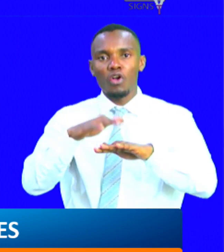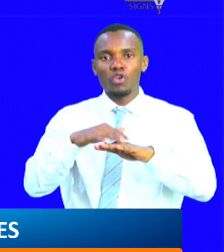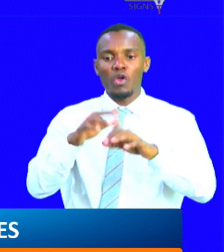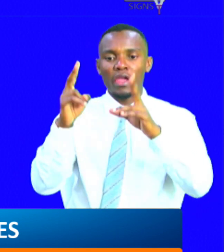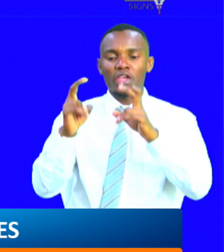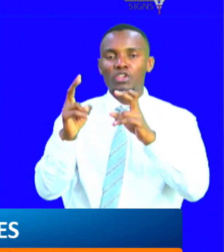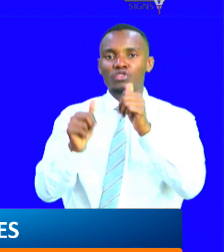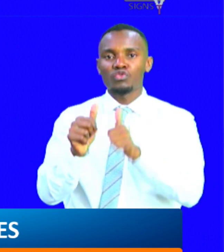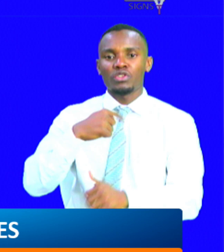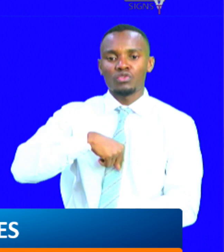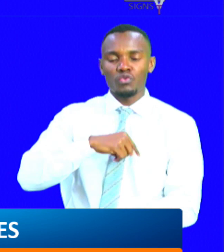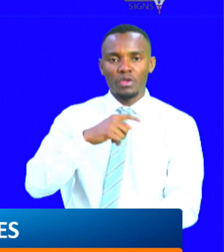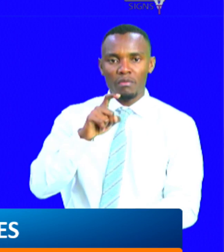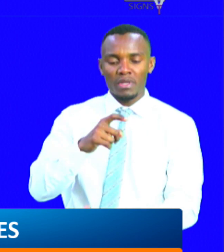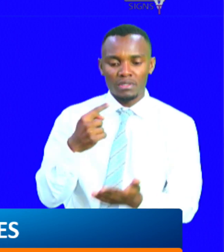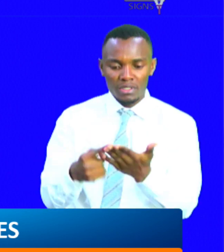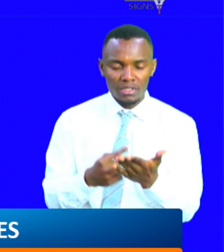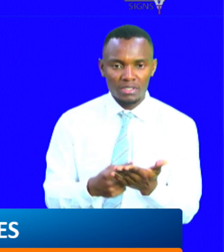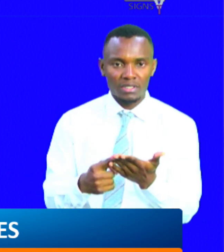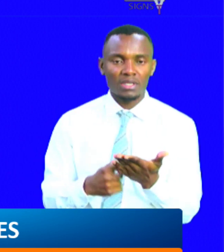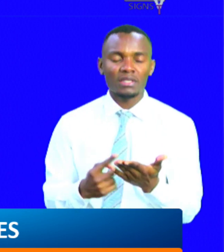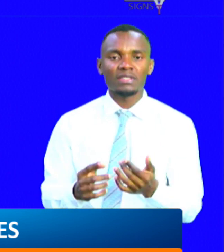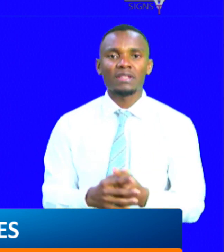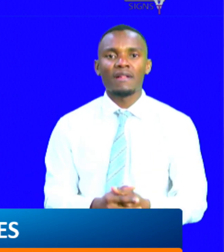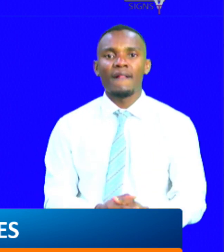us, regardless of what other